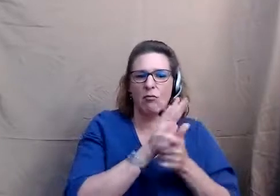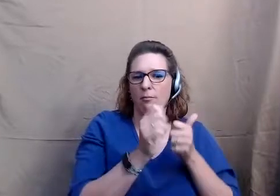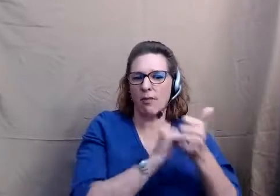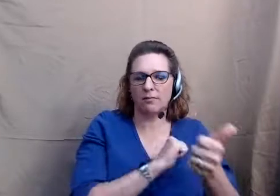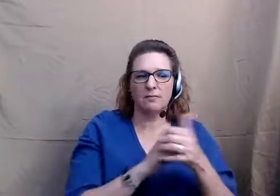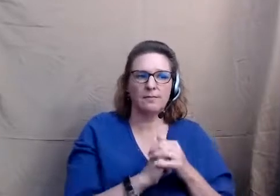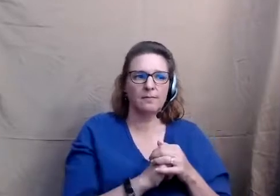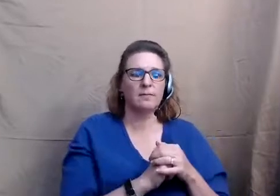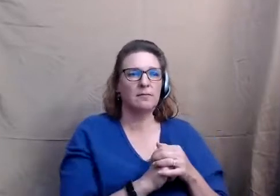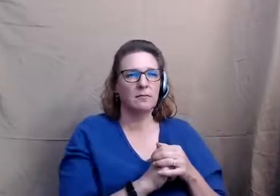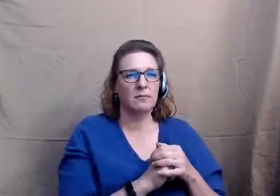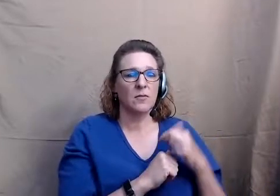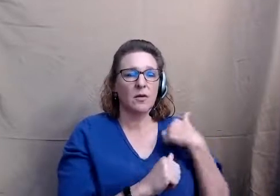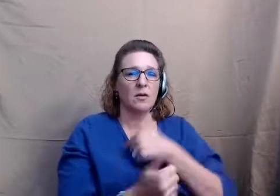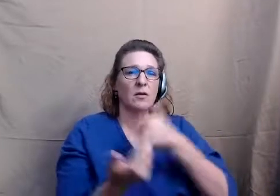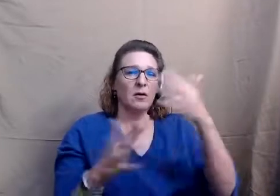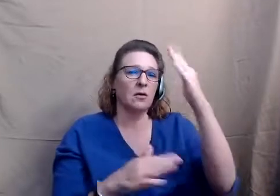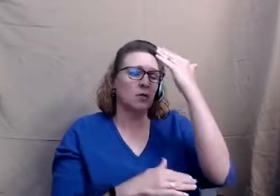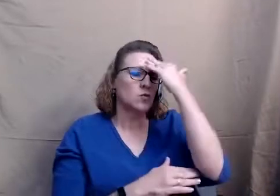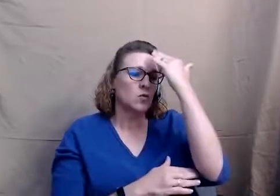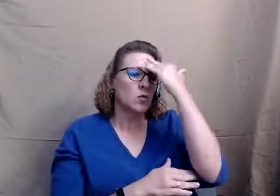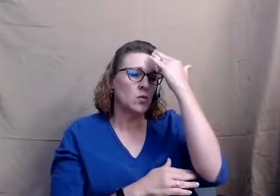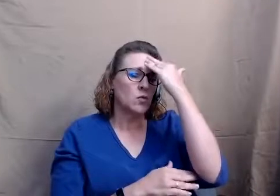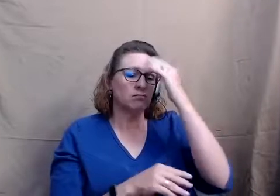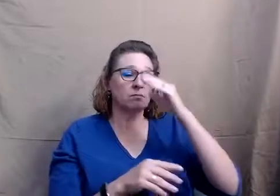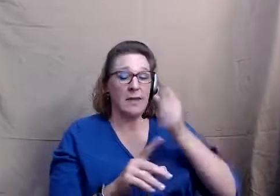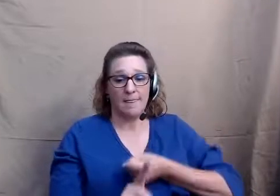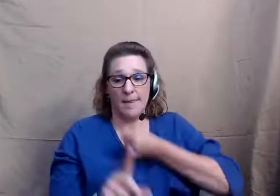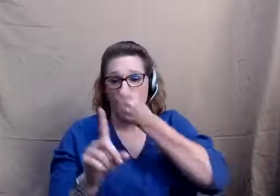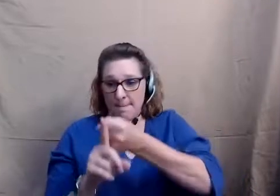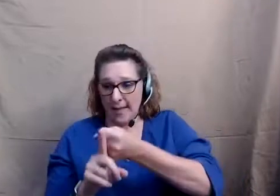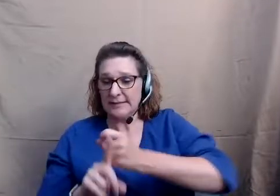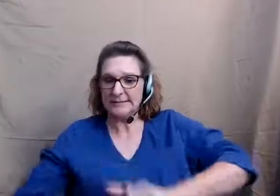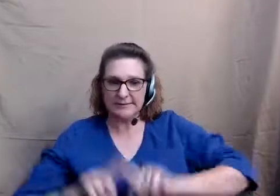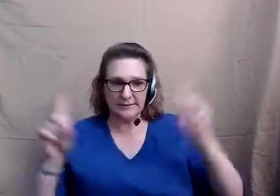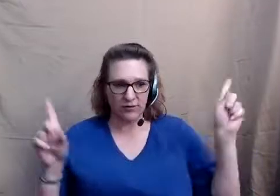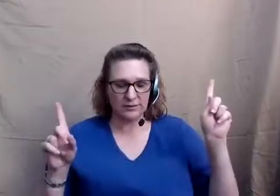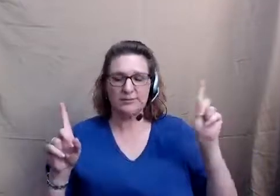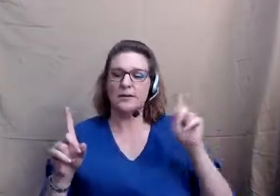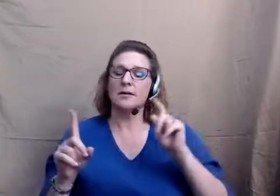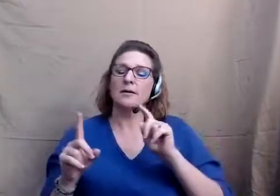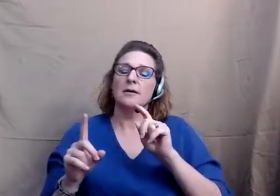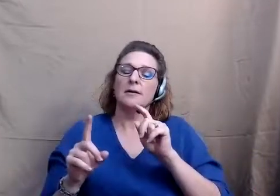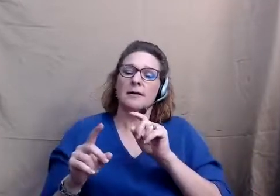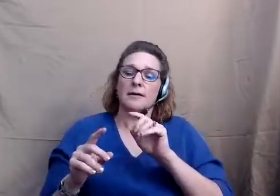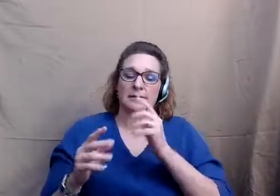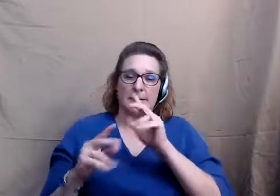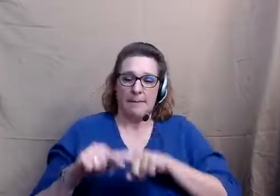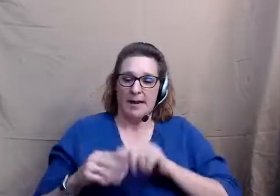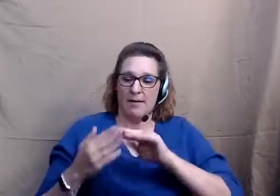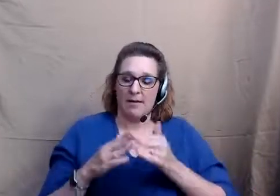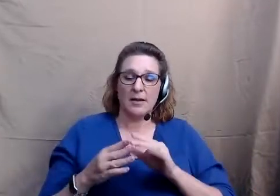also know that there is a significantly different impact on some communities, and specifically the African American community, of